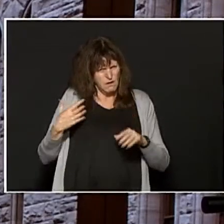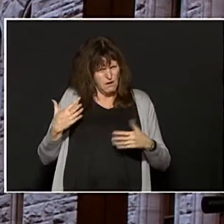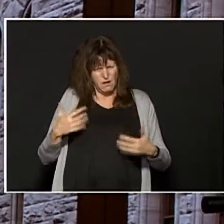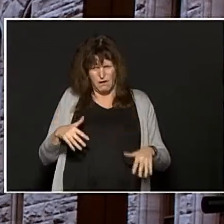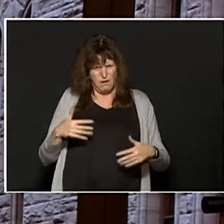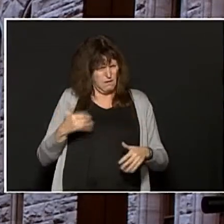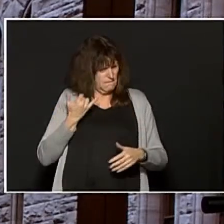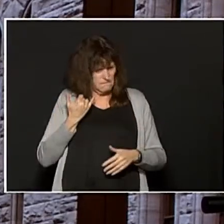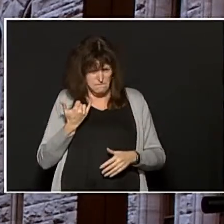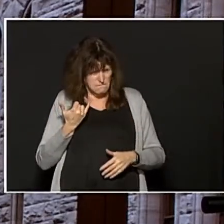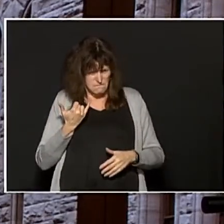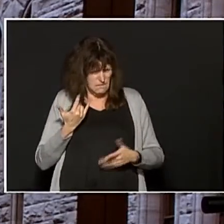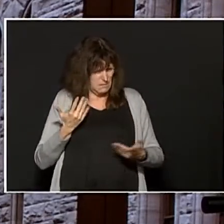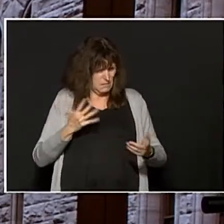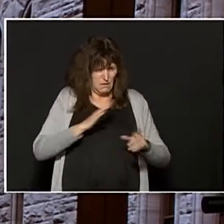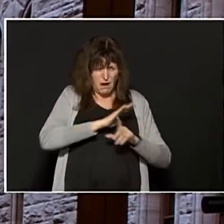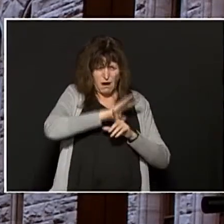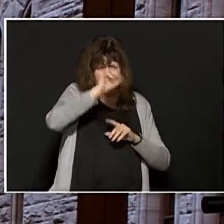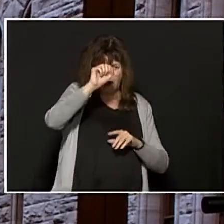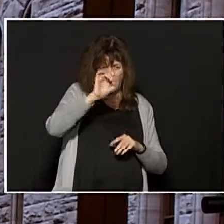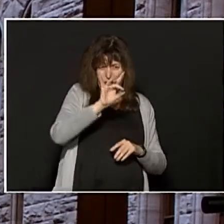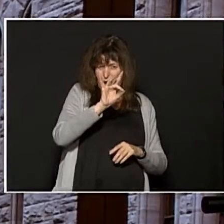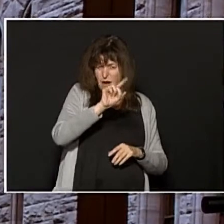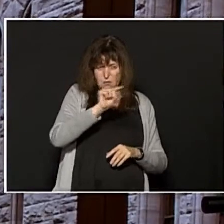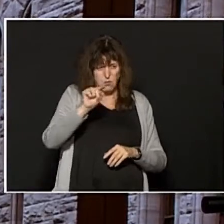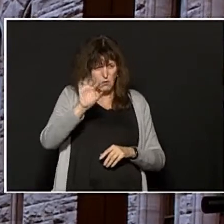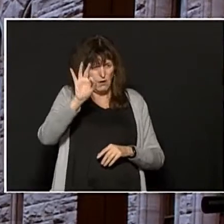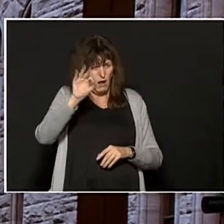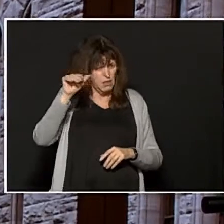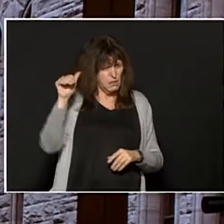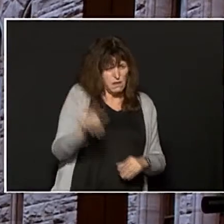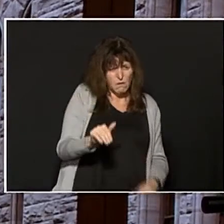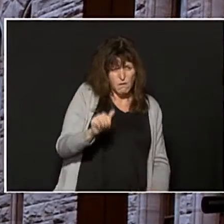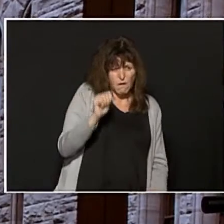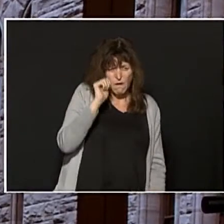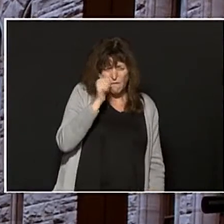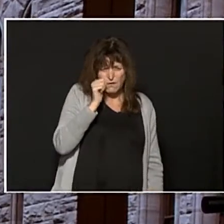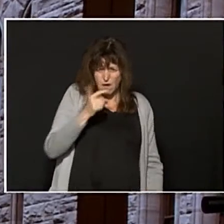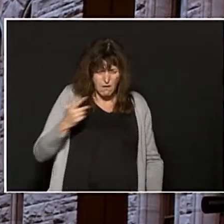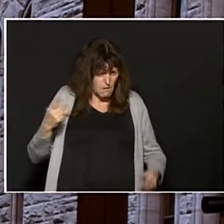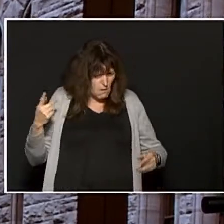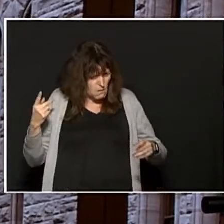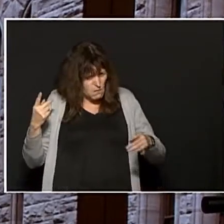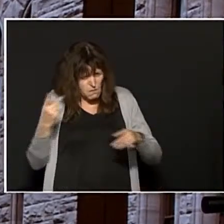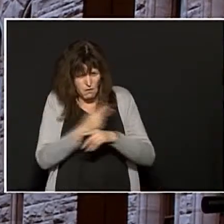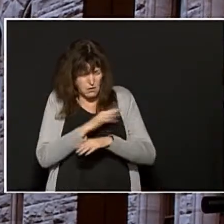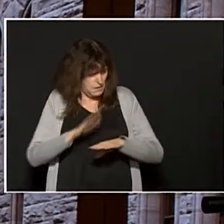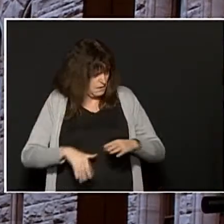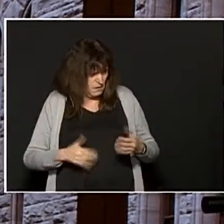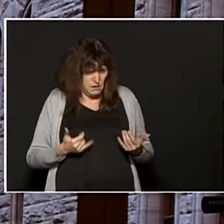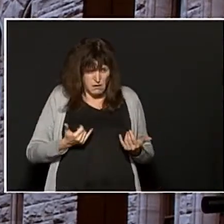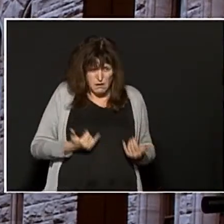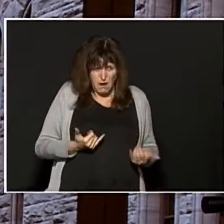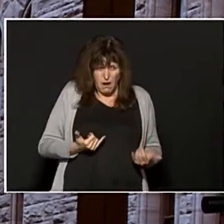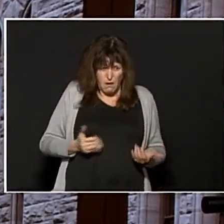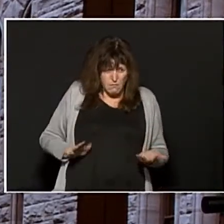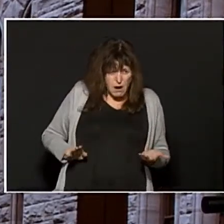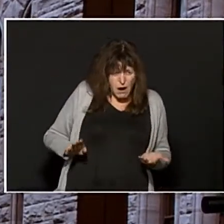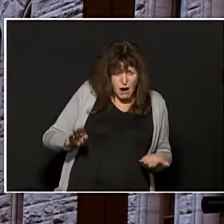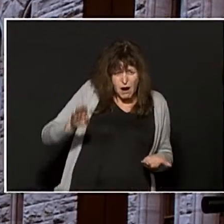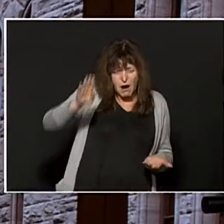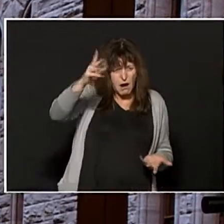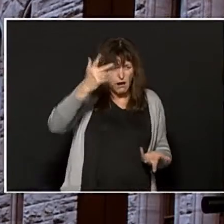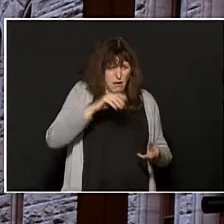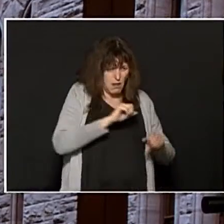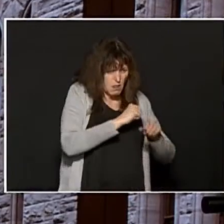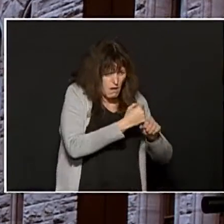8,000 to 9,000 cases a day, and we'd be a lot worse off. So we have shown again that we can impact that by our